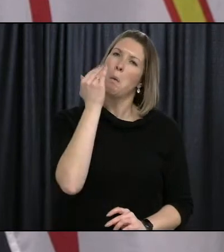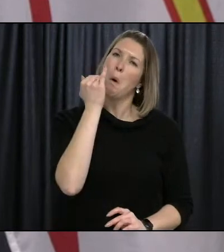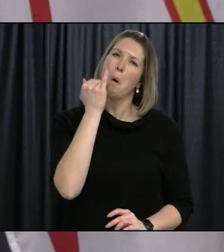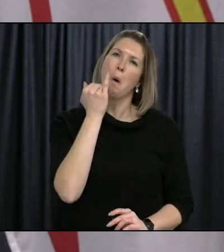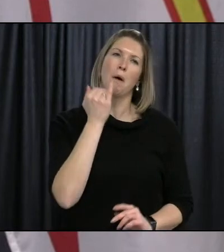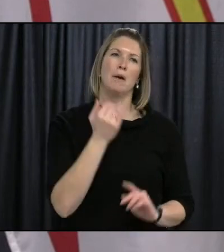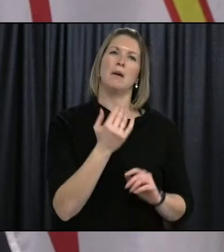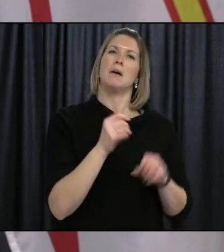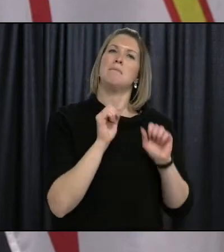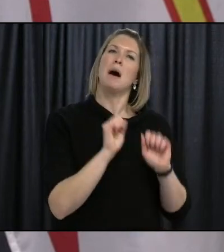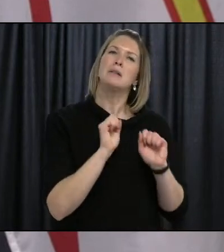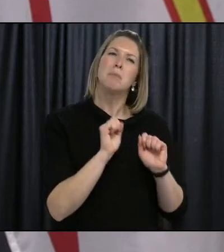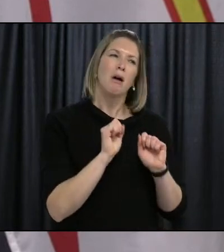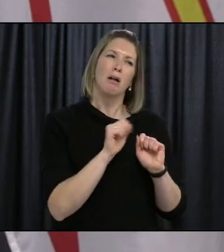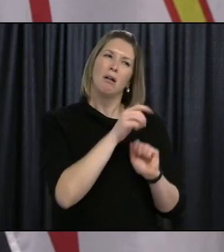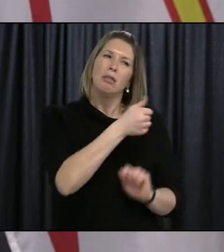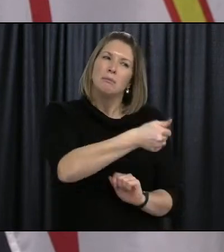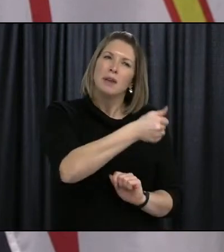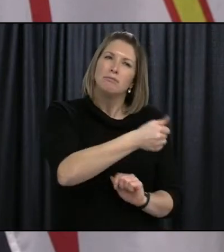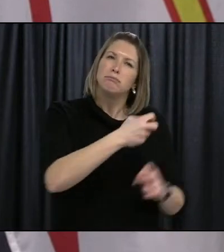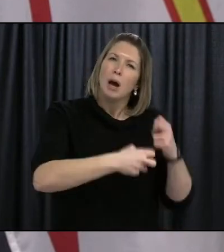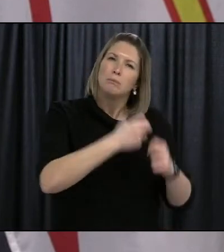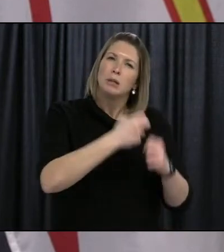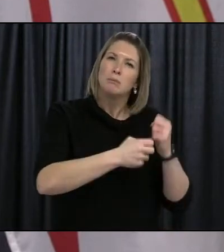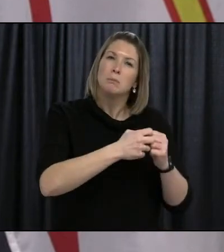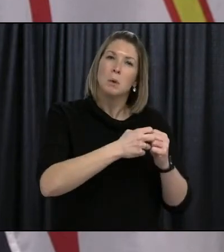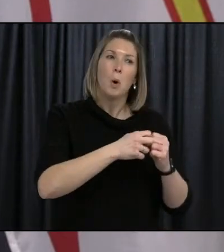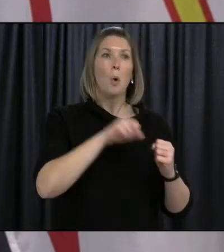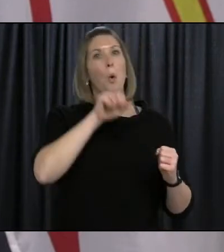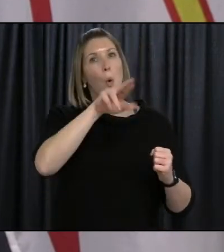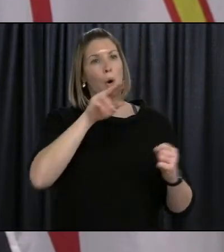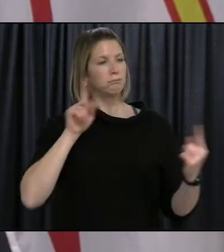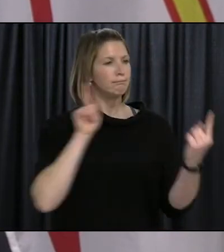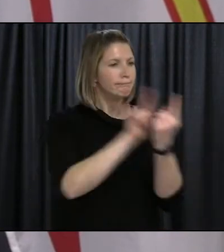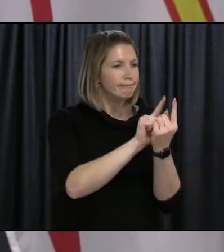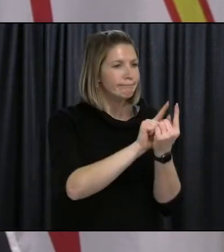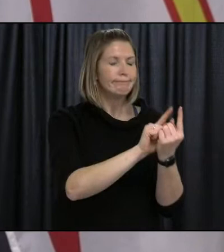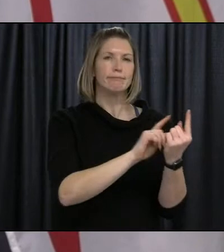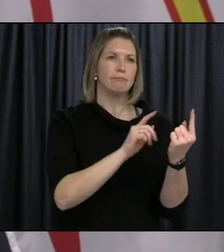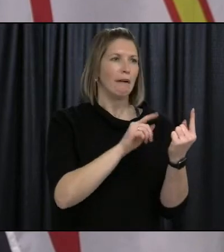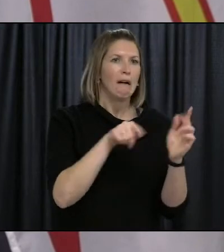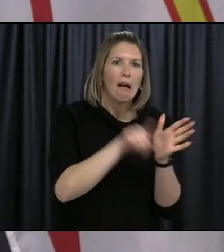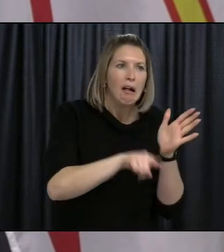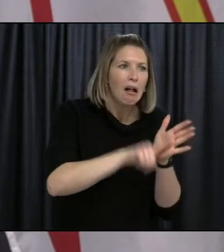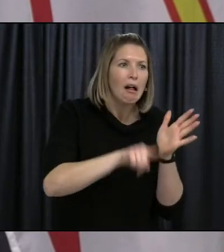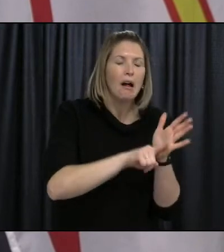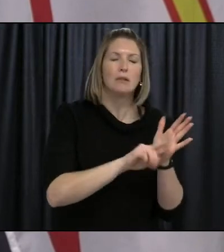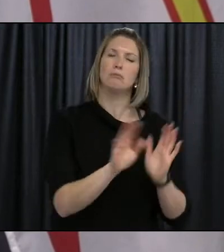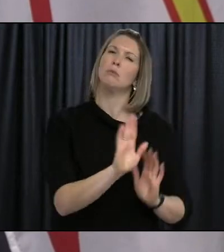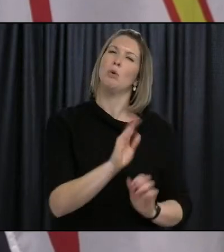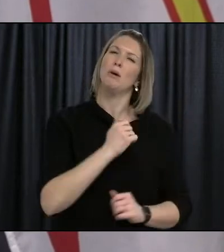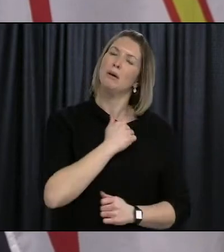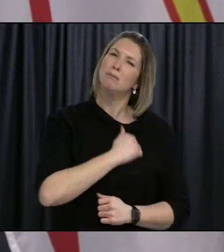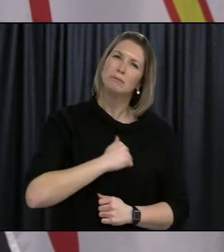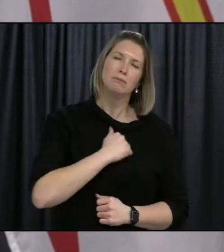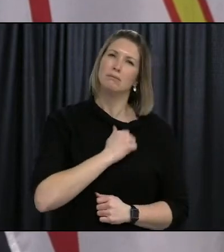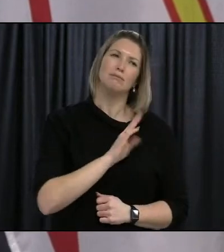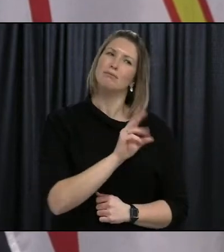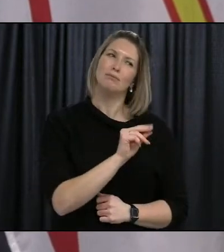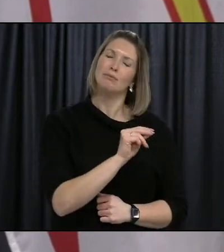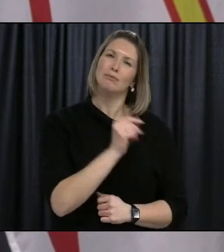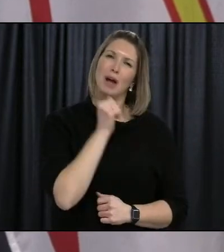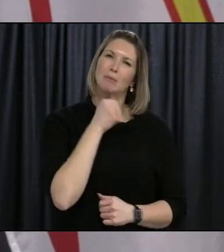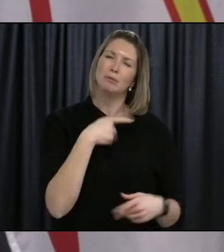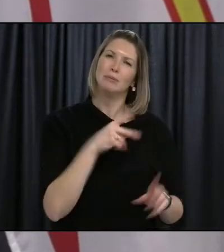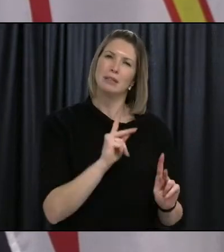other challenges, and remember that you do not know another person's circumstances. As a recap for those who may have just joined, we have no